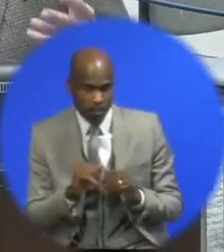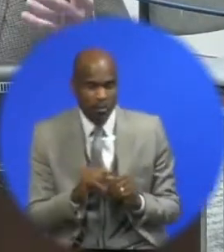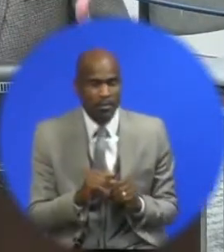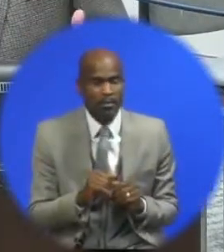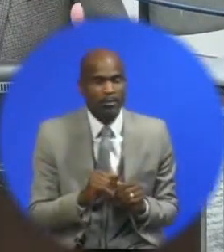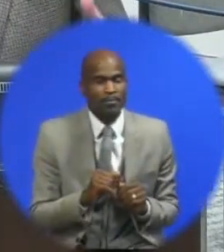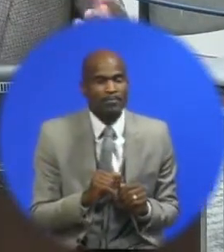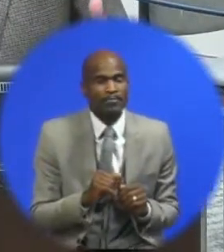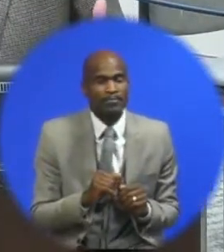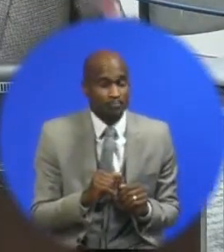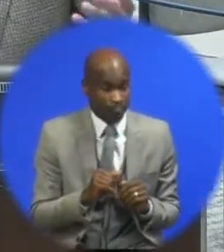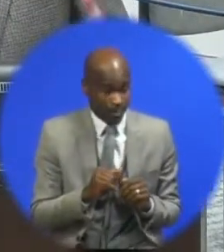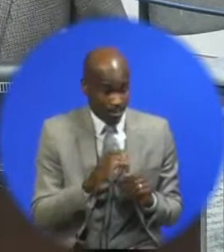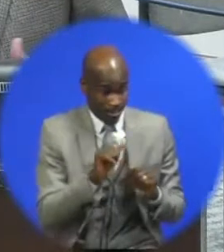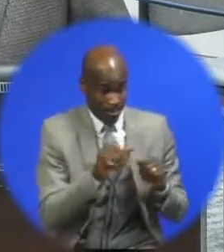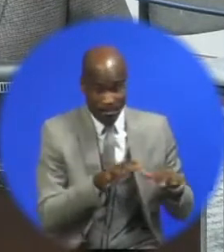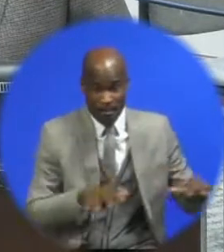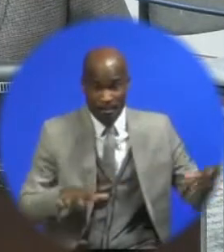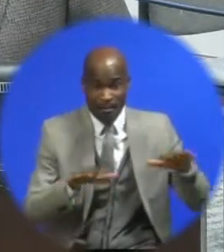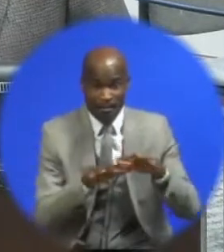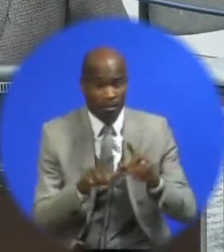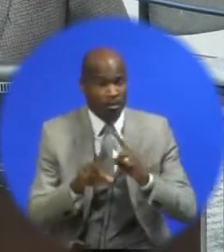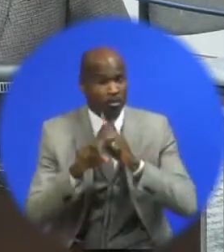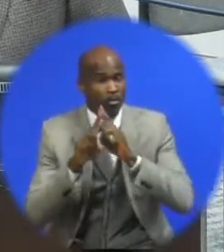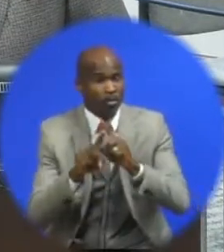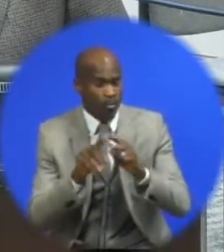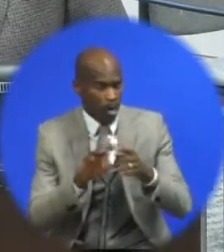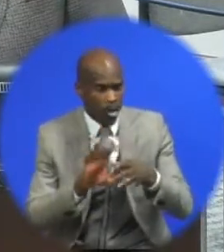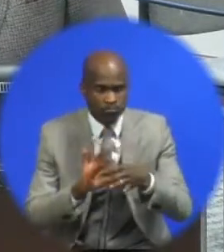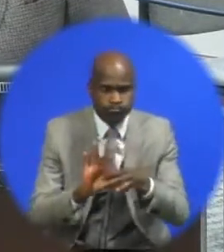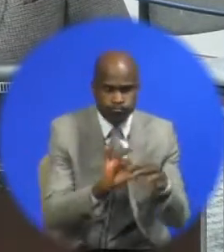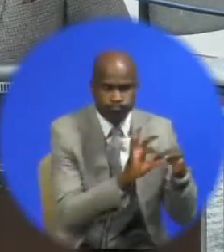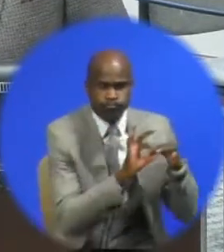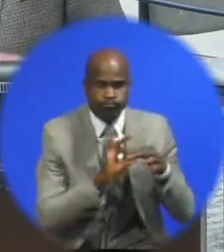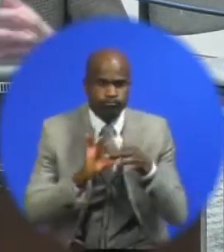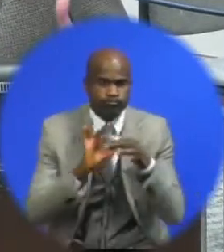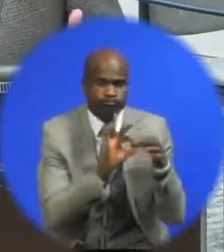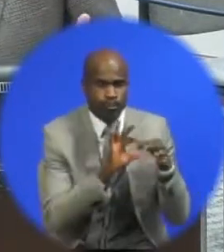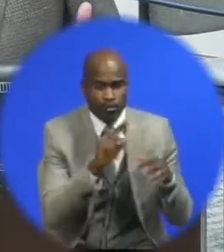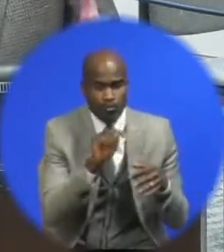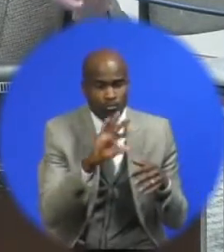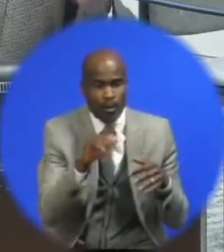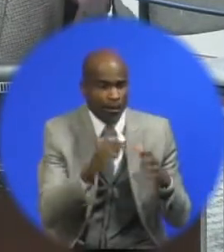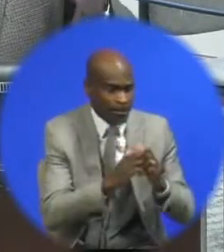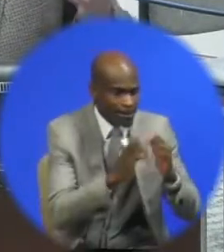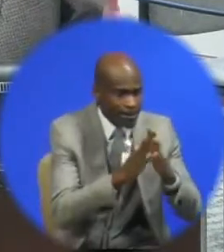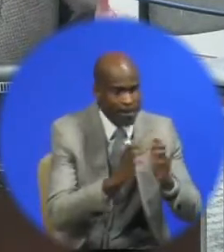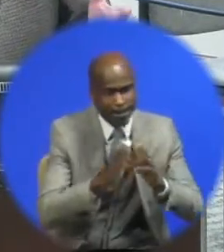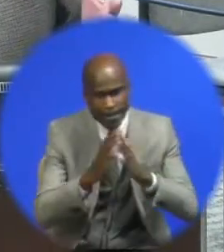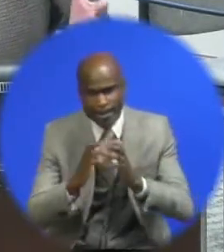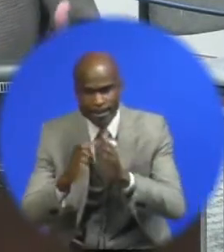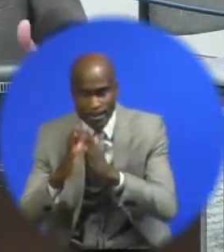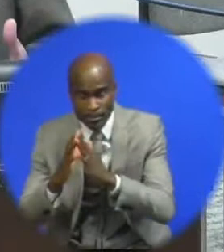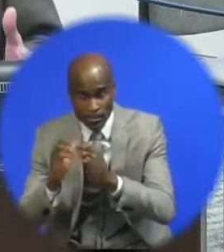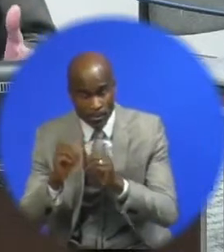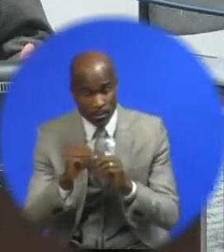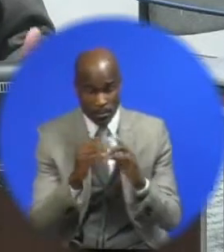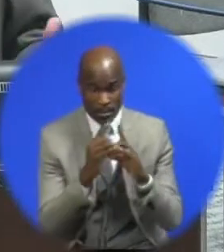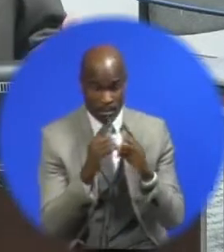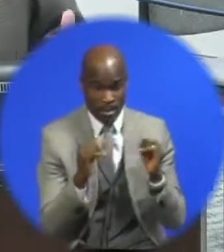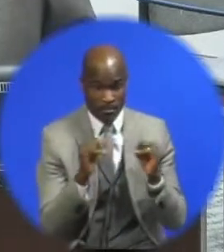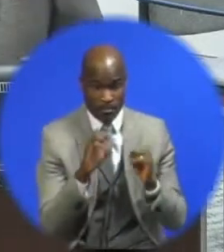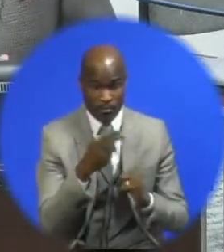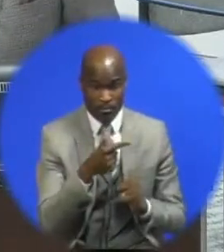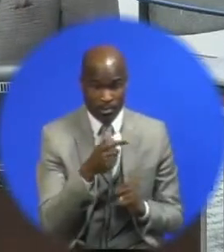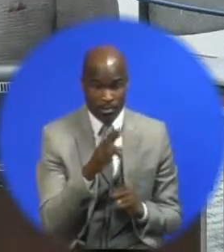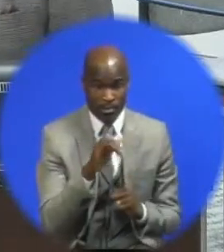All of that will be coordinating with all the trail work that's going to be going on. Camp Greer will be housing these people that come